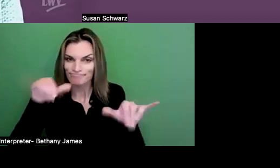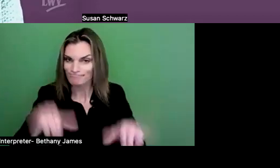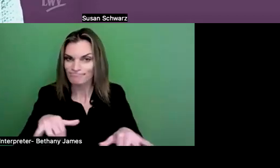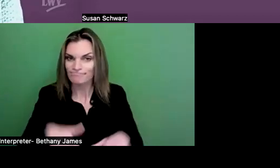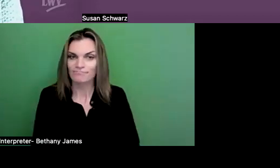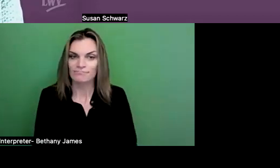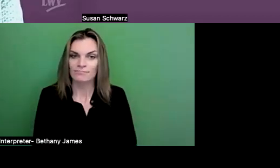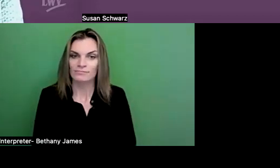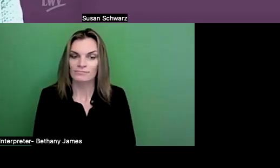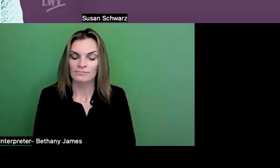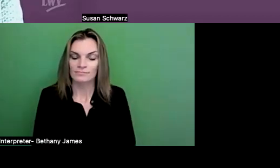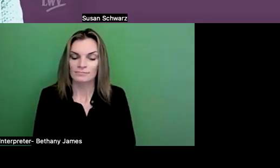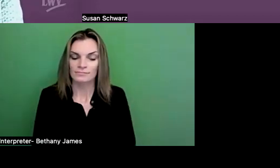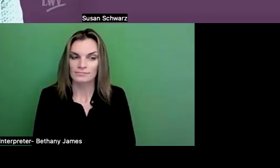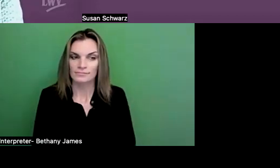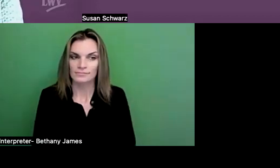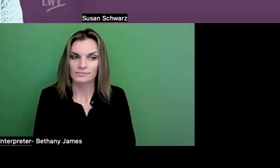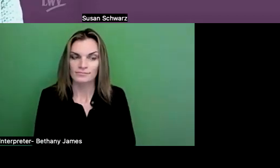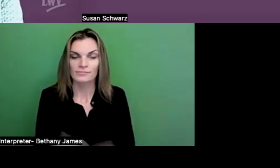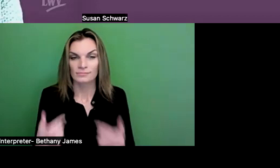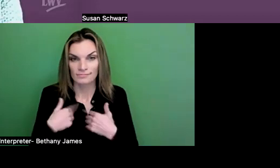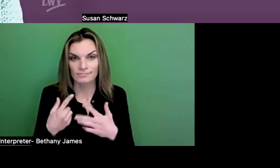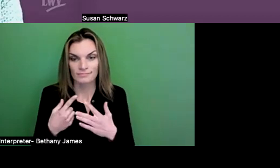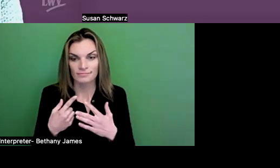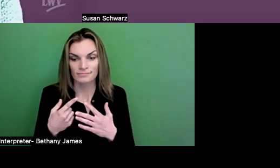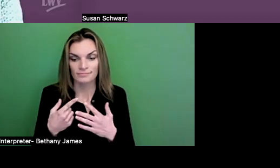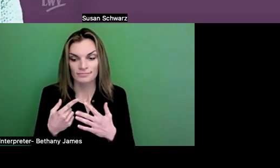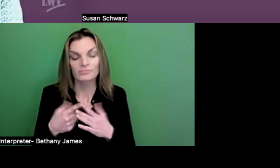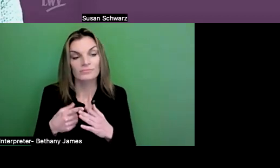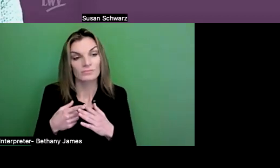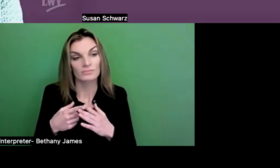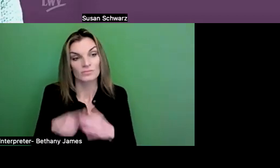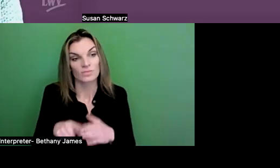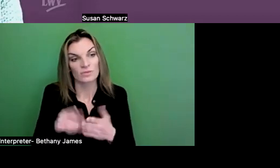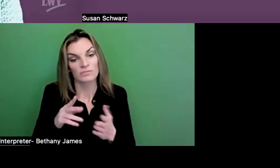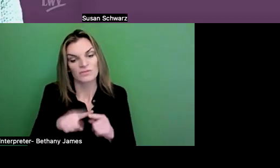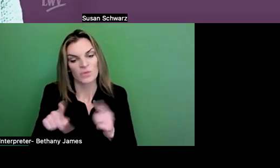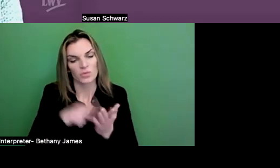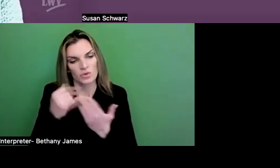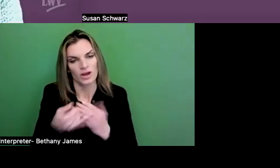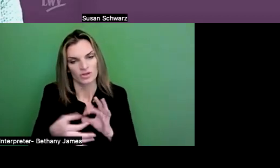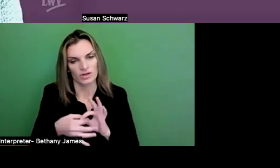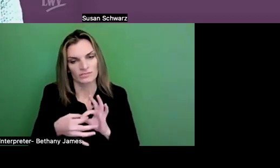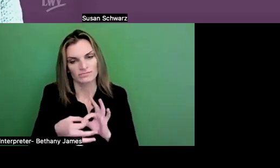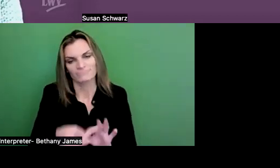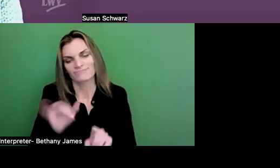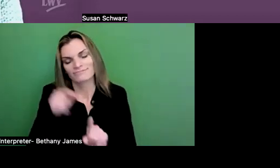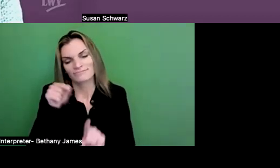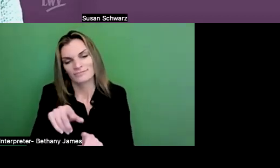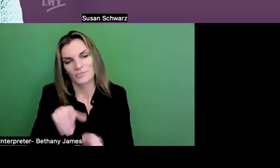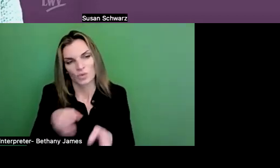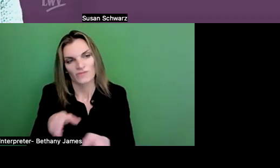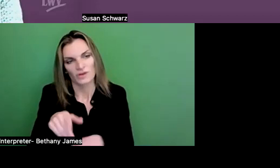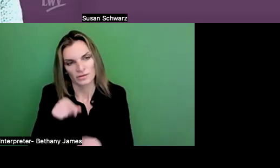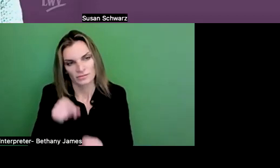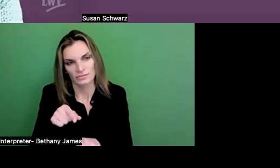started some projects that are contributed to the tax base, like the Rivertown Square, which I think Vinny got on the